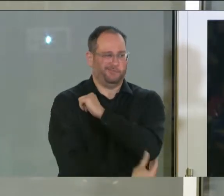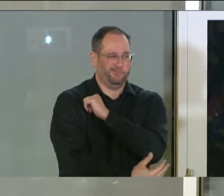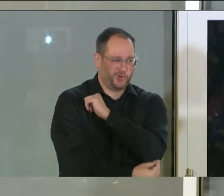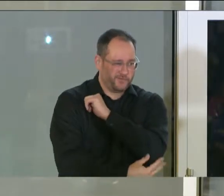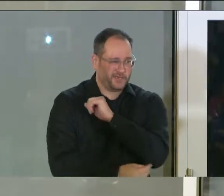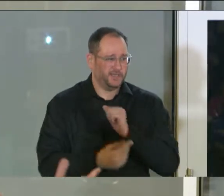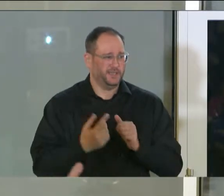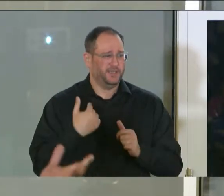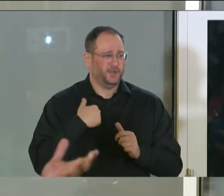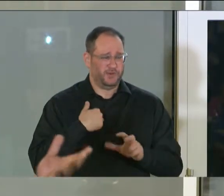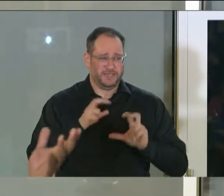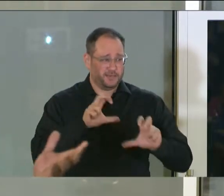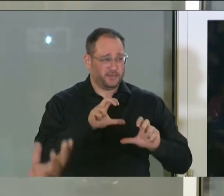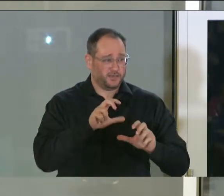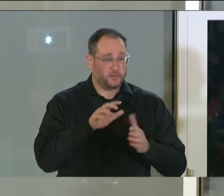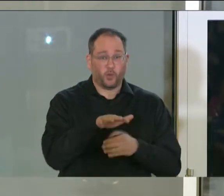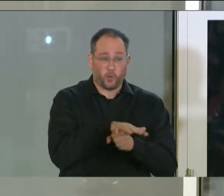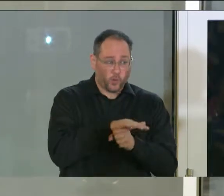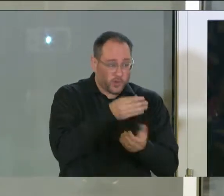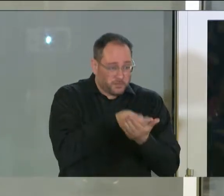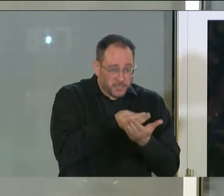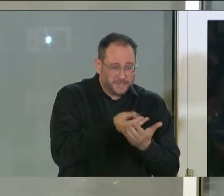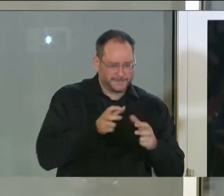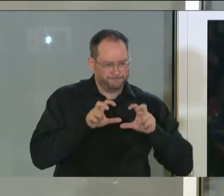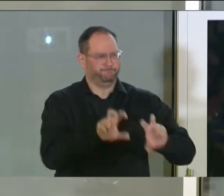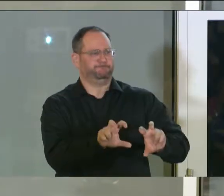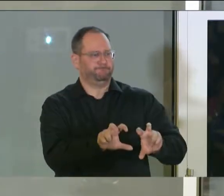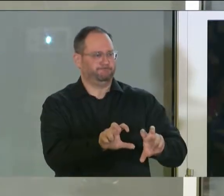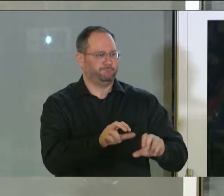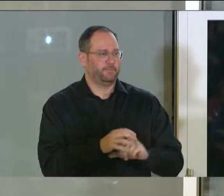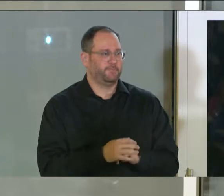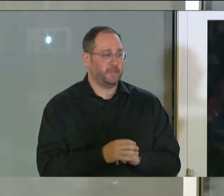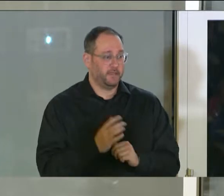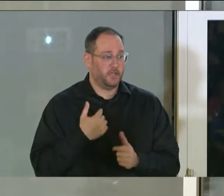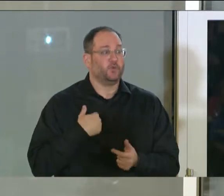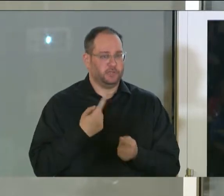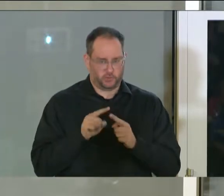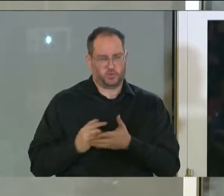having to come off just as they're starting to earn an income. The mayor also